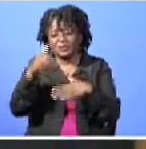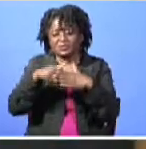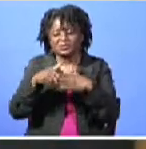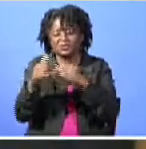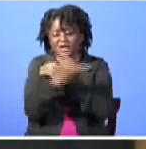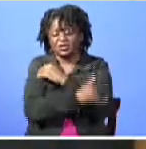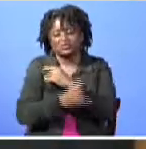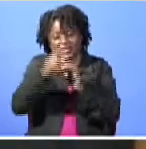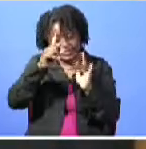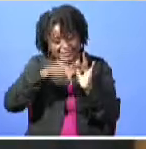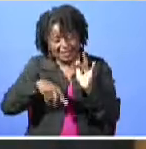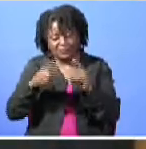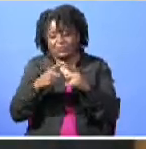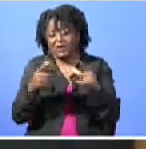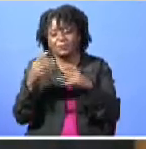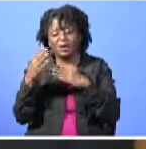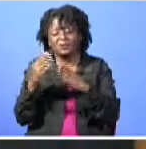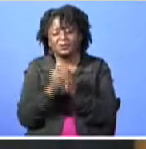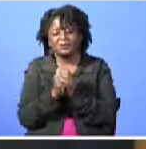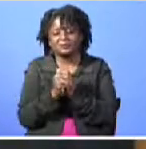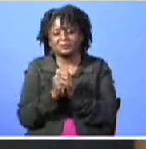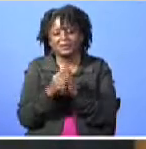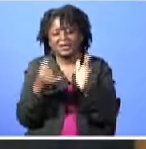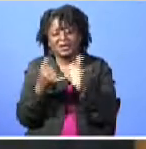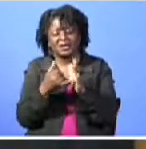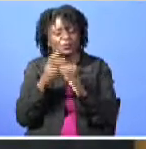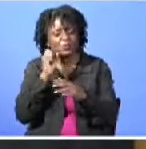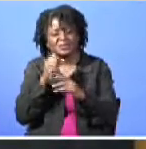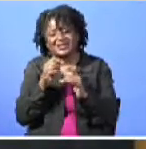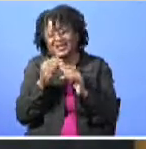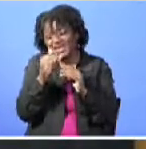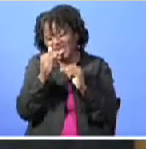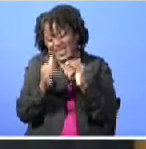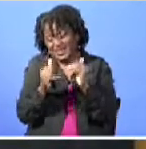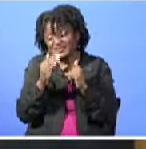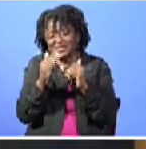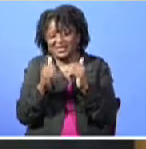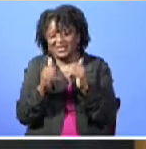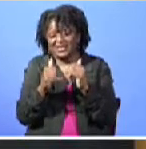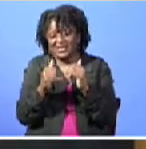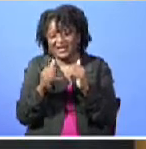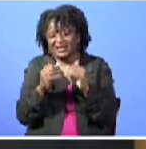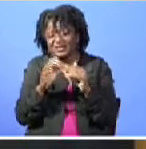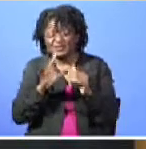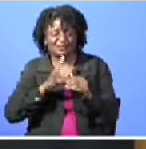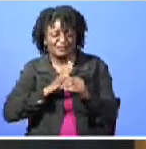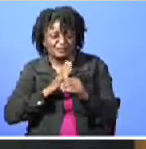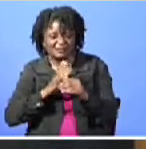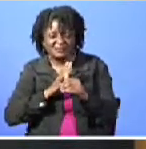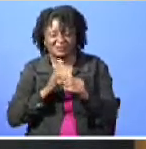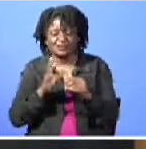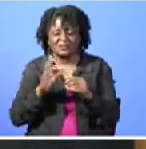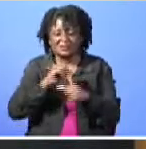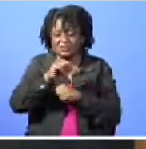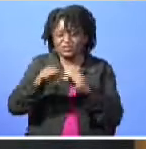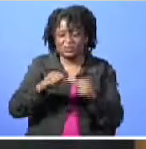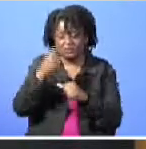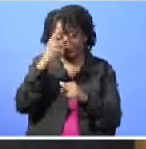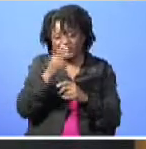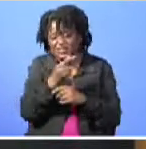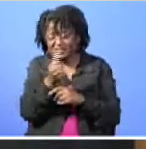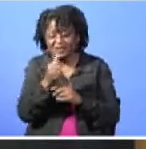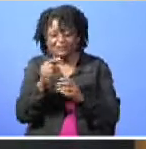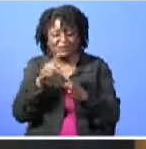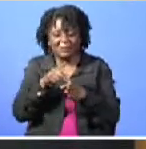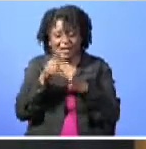Well, it was less ideal situation for several passengers on board a Bahamas Air flight from Grand Bahama to